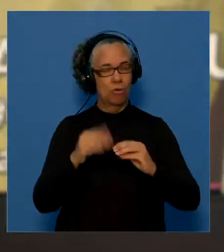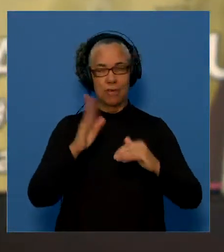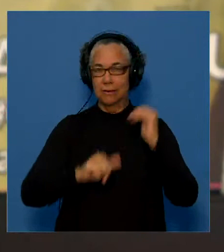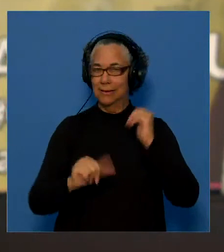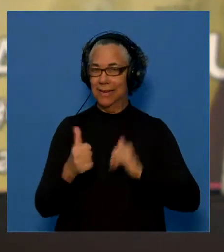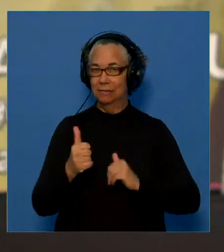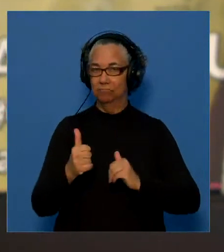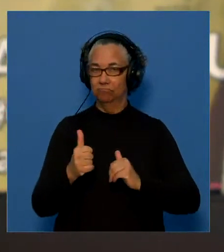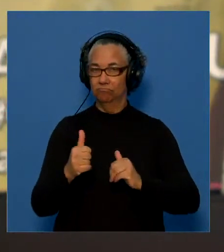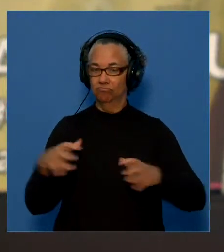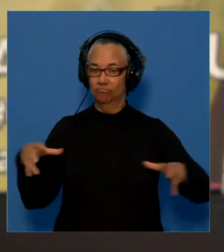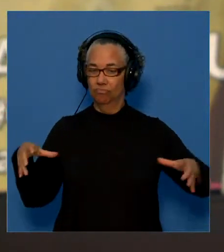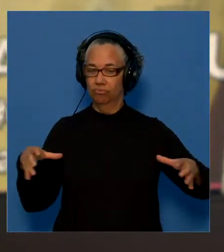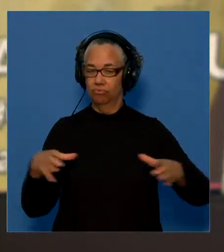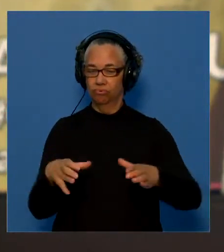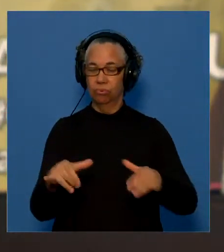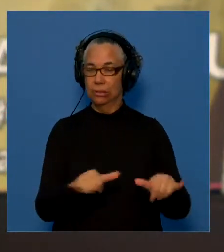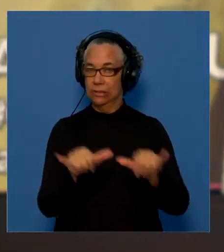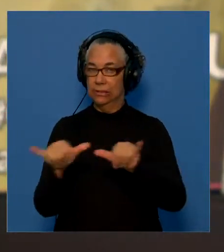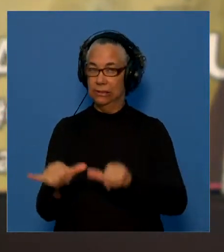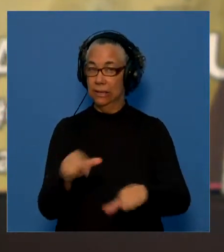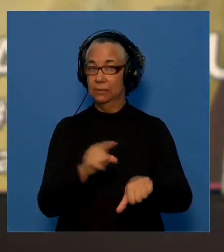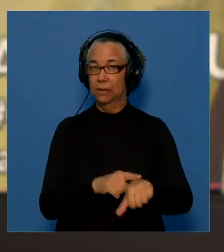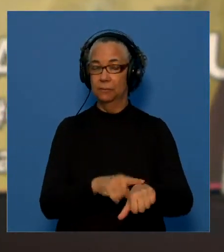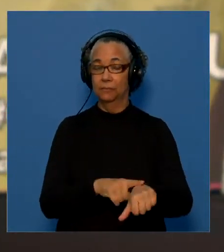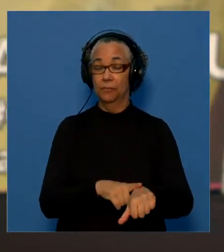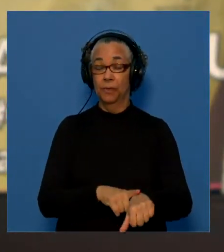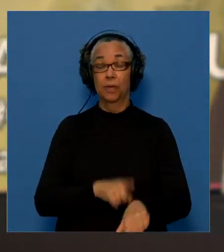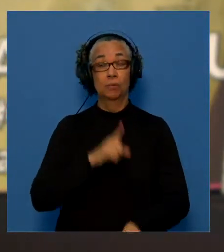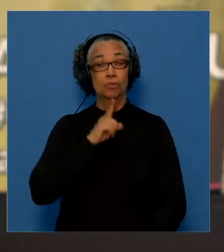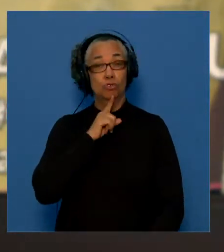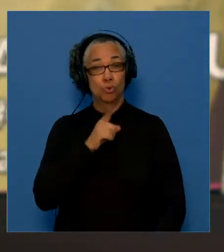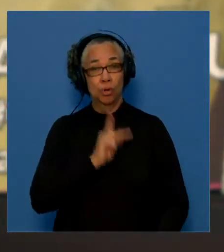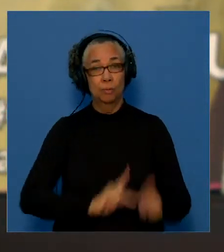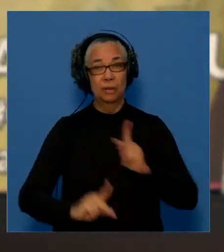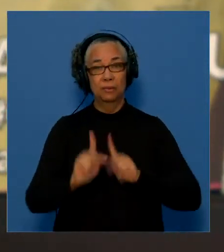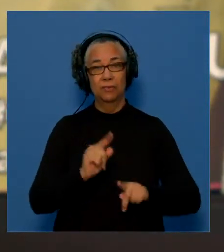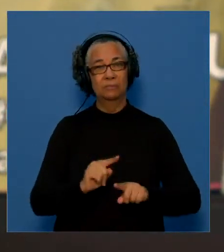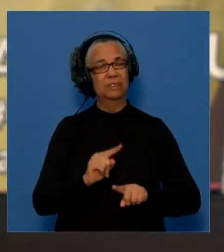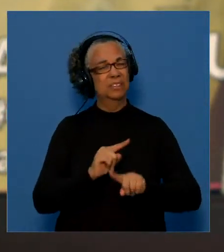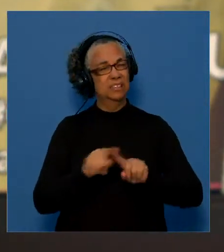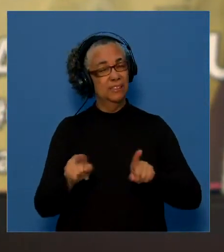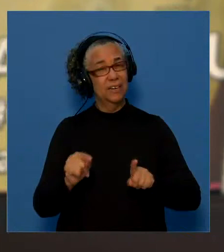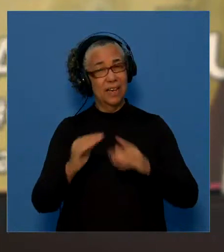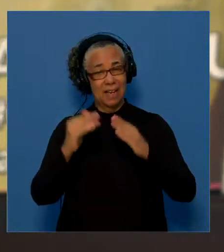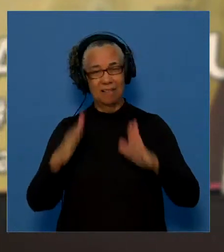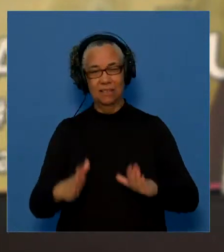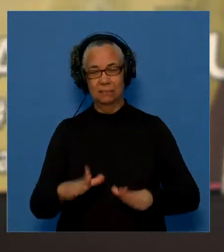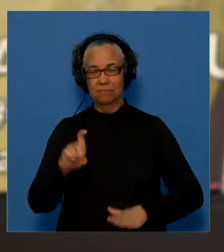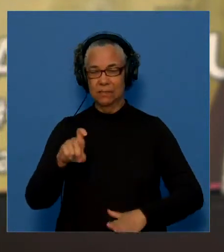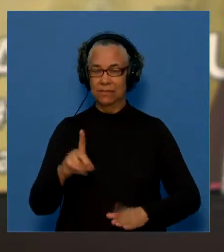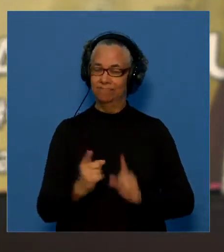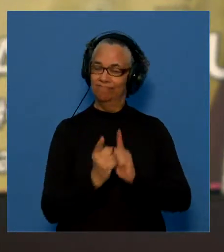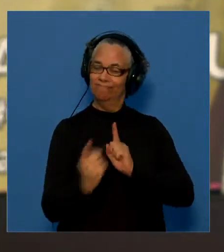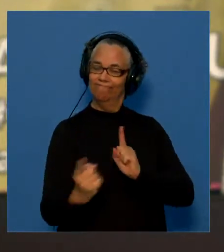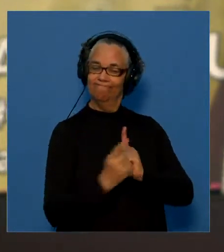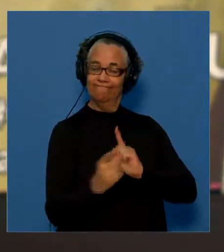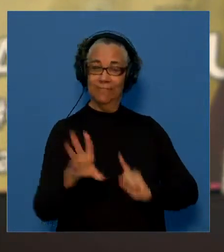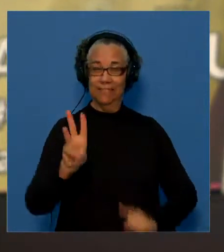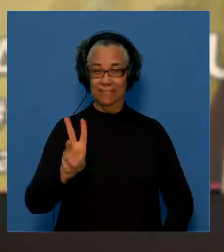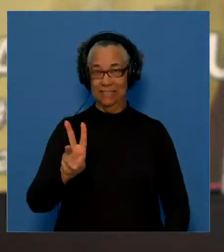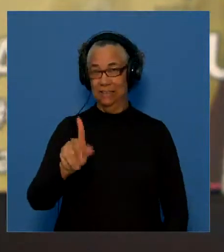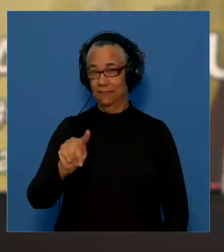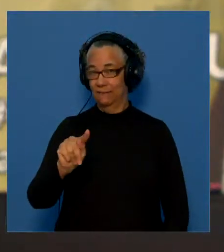time. Ensure people from different households are able to remain at least 6 feet apart. Guests should avoid